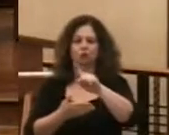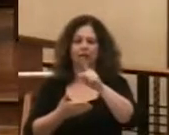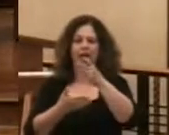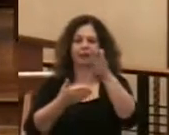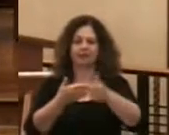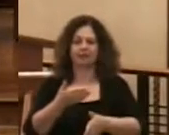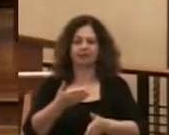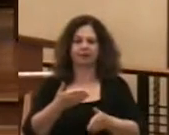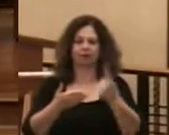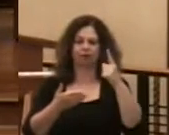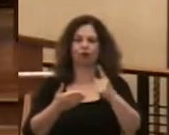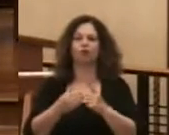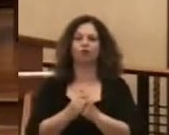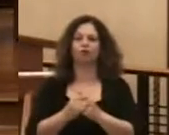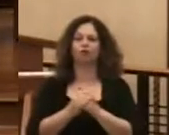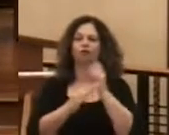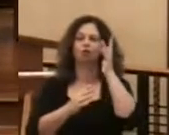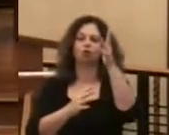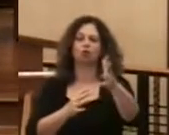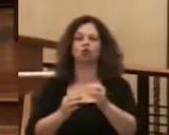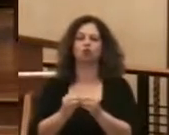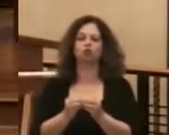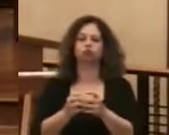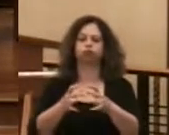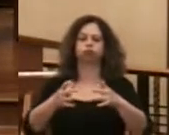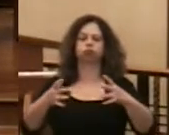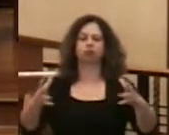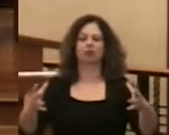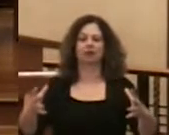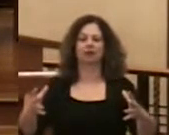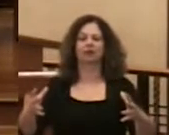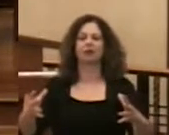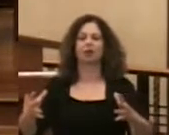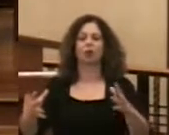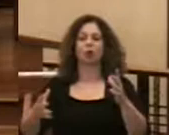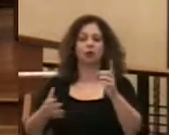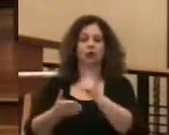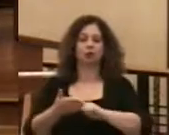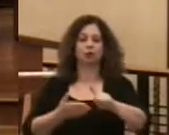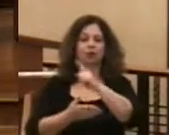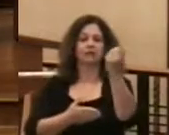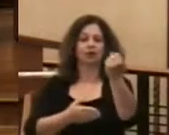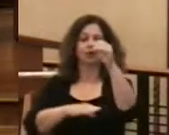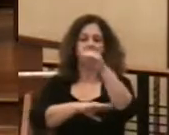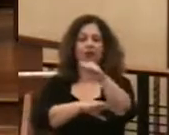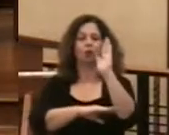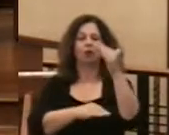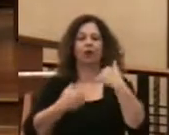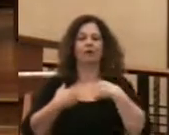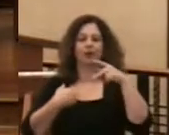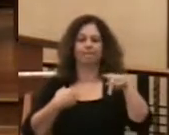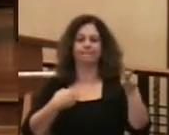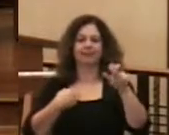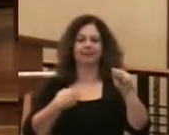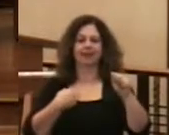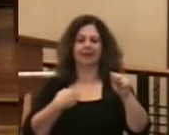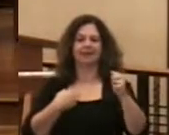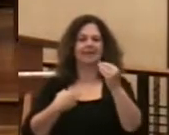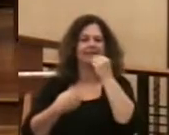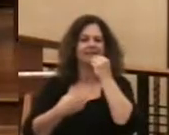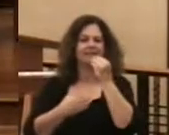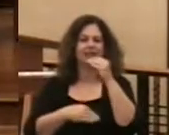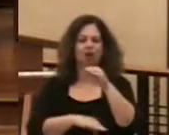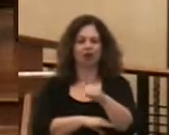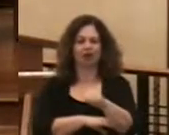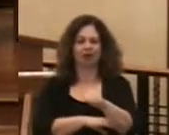growth. There's a flyer in your bulletin, and next Saturday night we'll have a pizza dinner with a salad